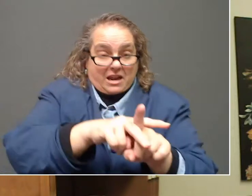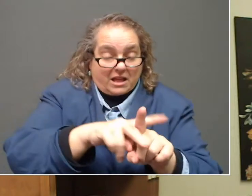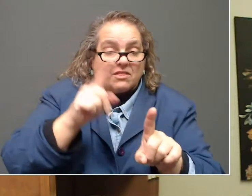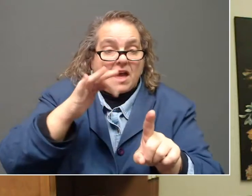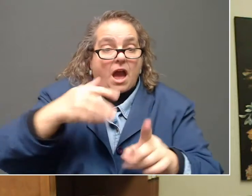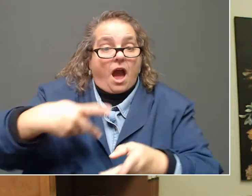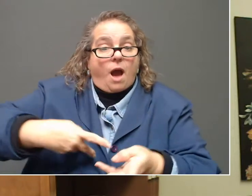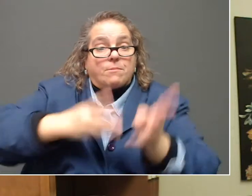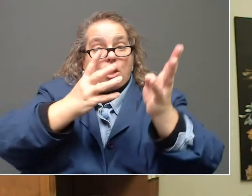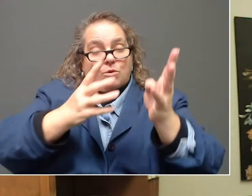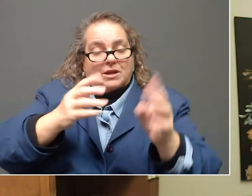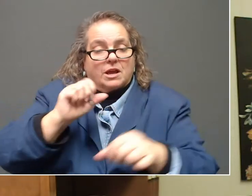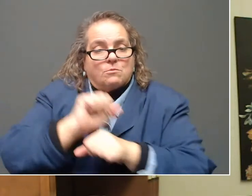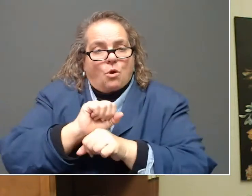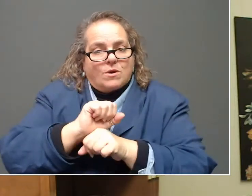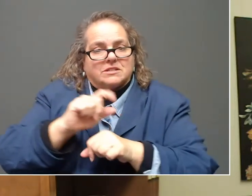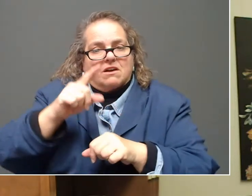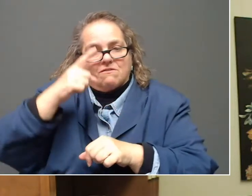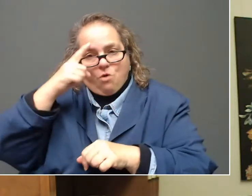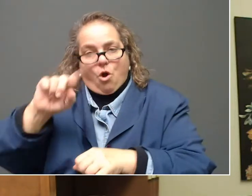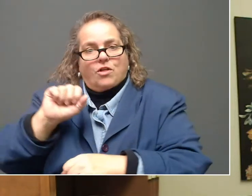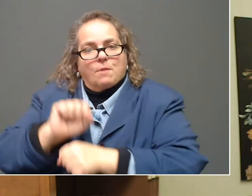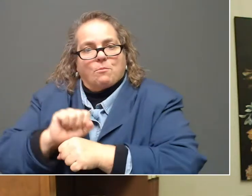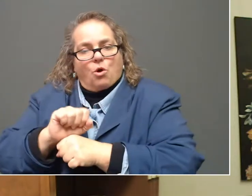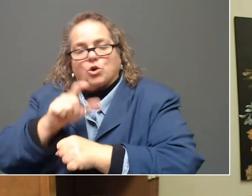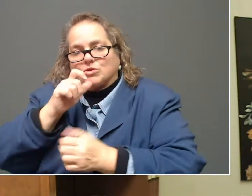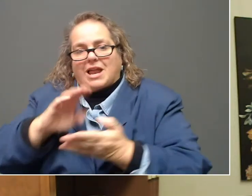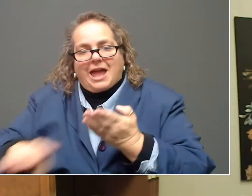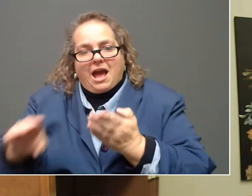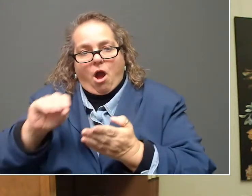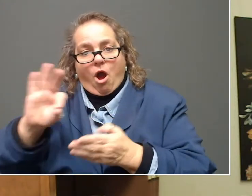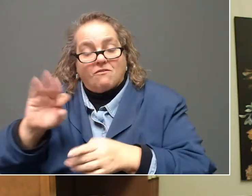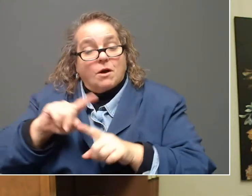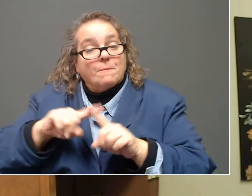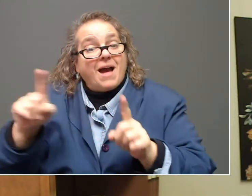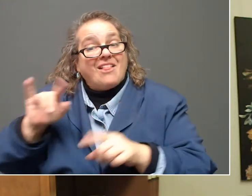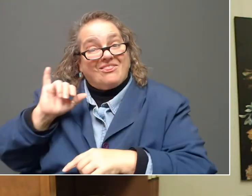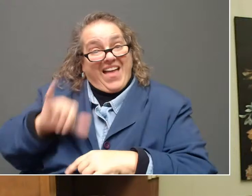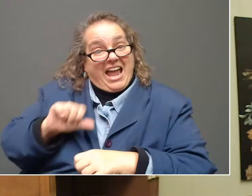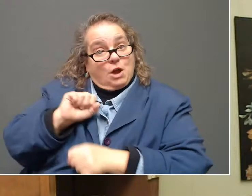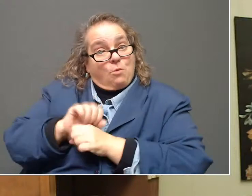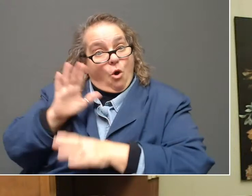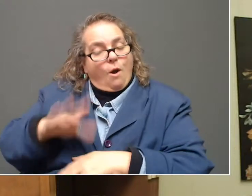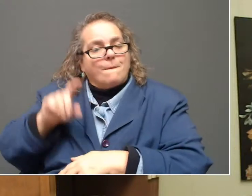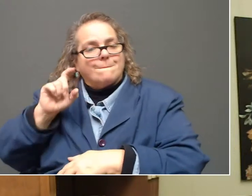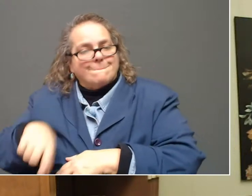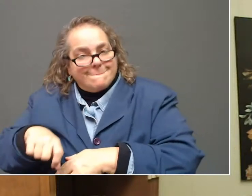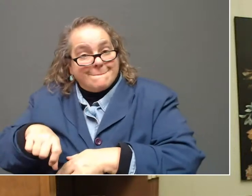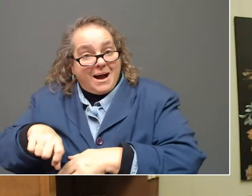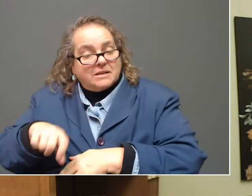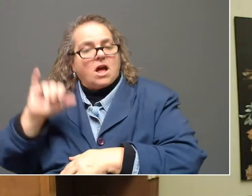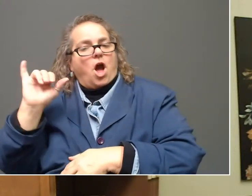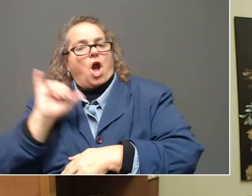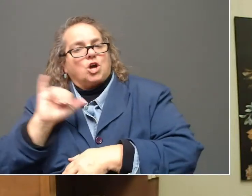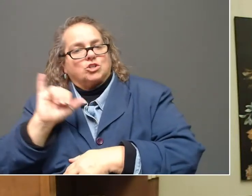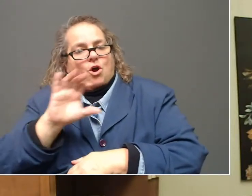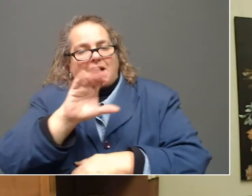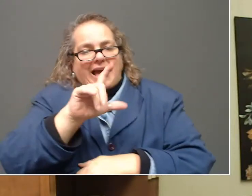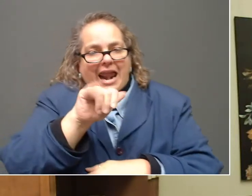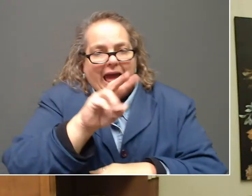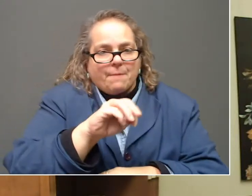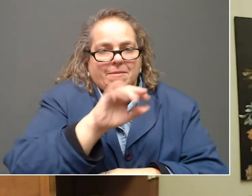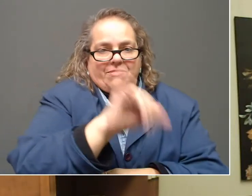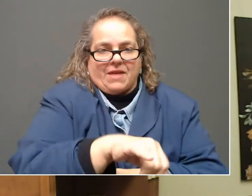of confusion, and it's something we are working through with the affected employers and employees. Is early in the pandemic